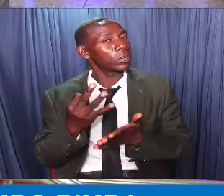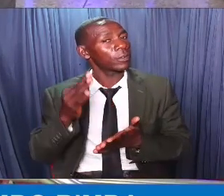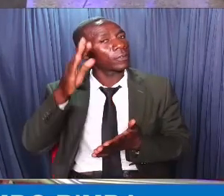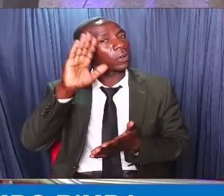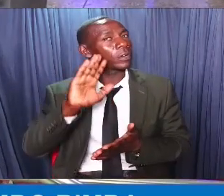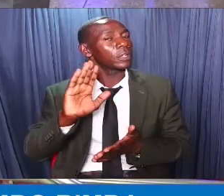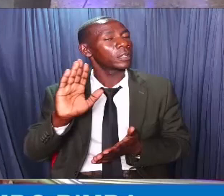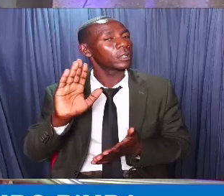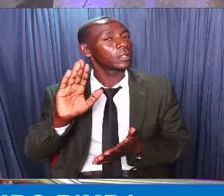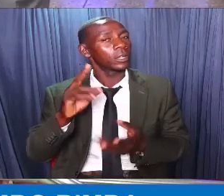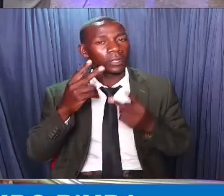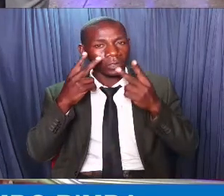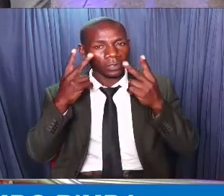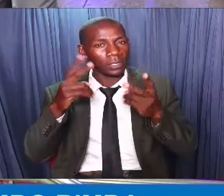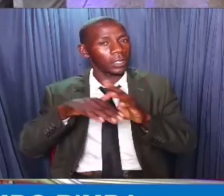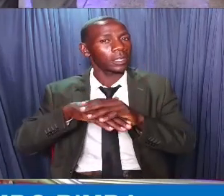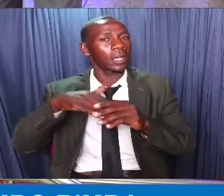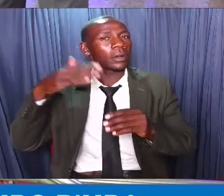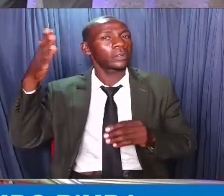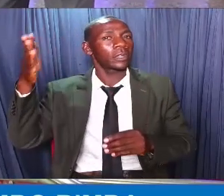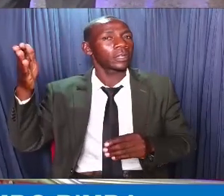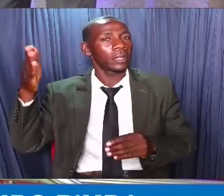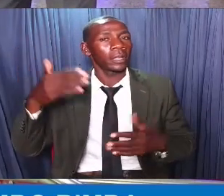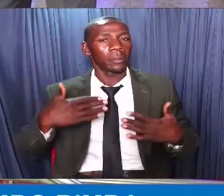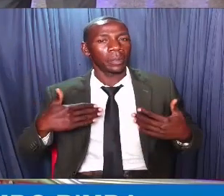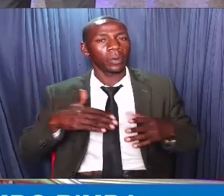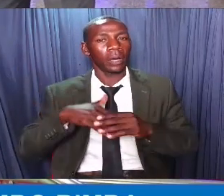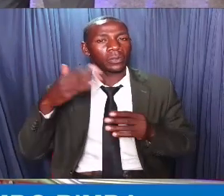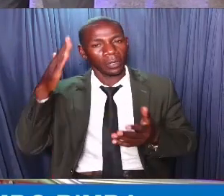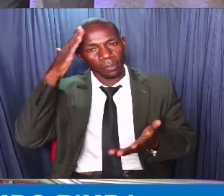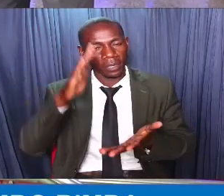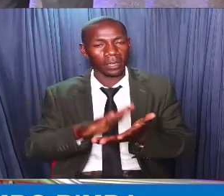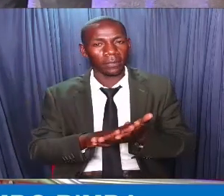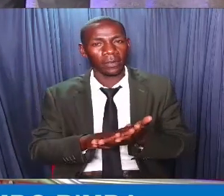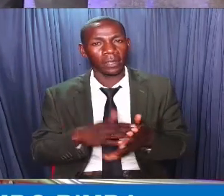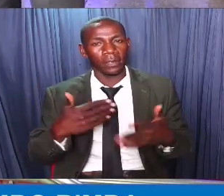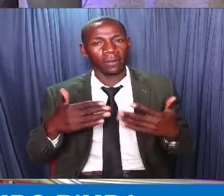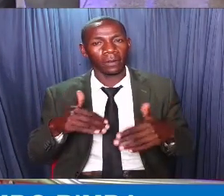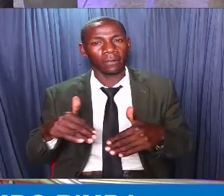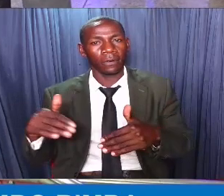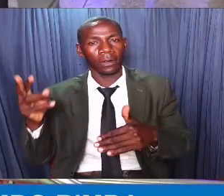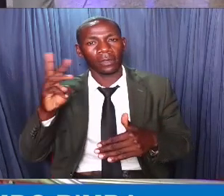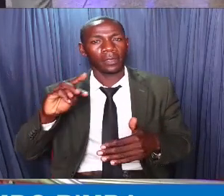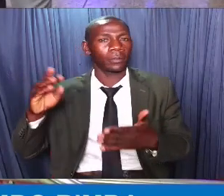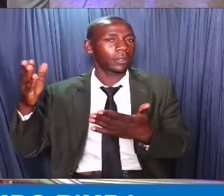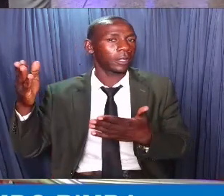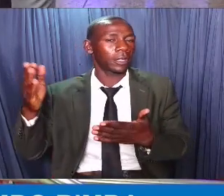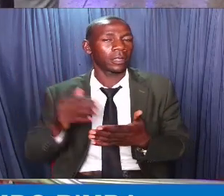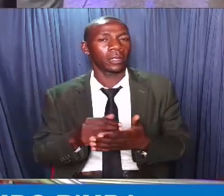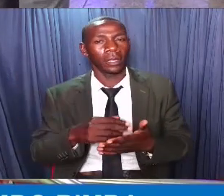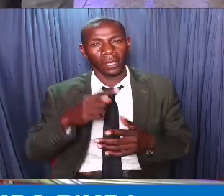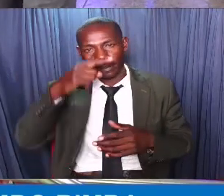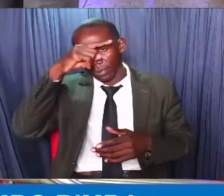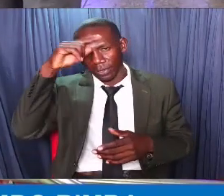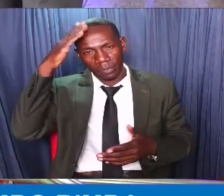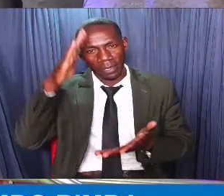hear the truth of God. Ndio utaona wainje. You will see those wainje wanaamini. Those from far believe. Na ishara zinaandamana na wao. And the signs are pursuing. Maana